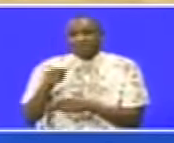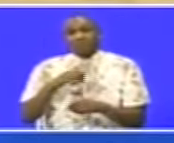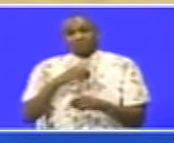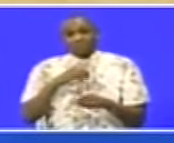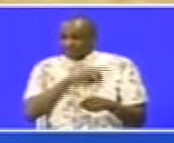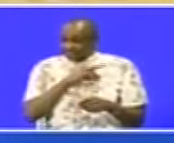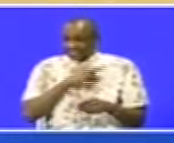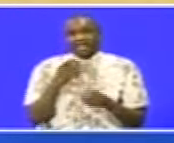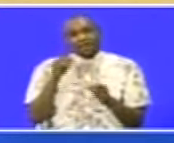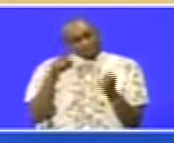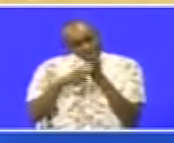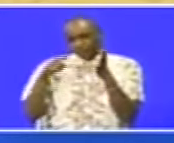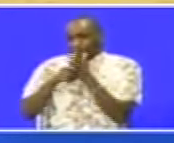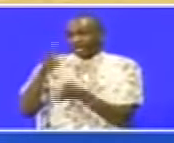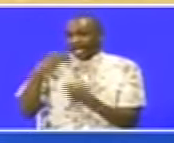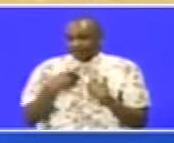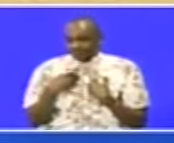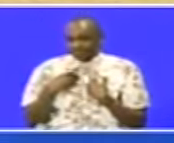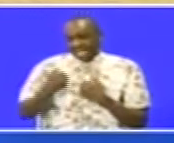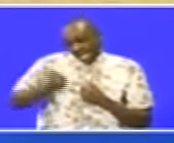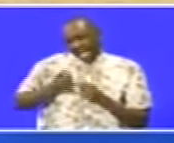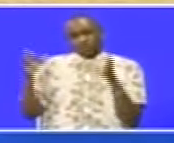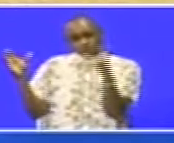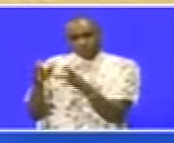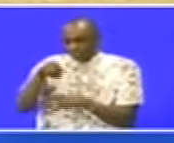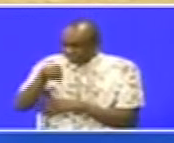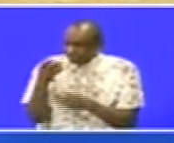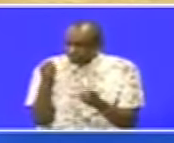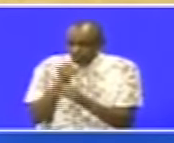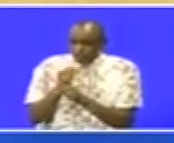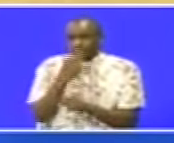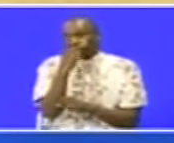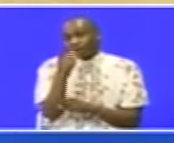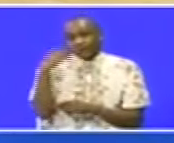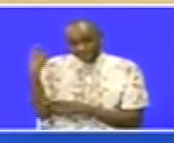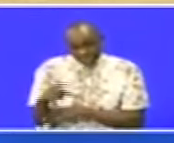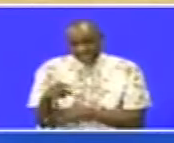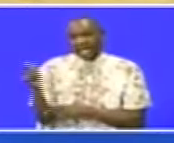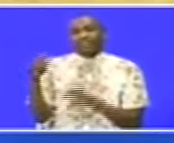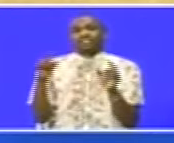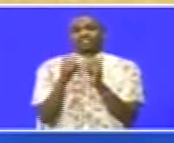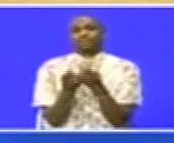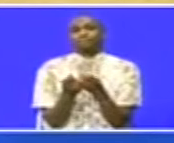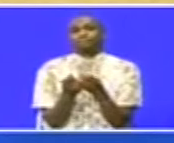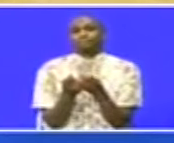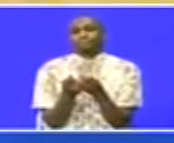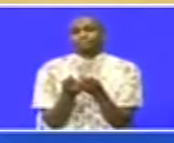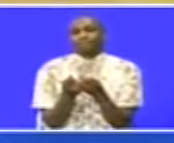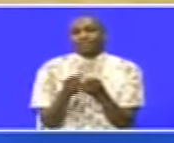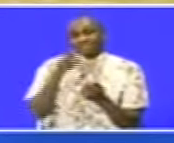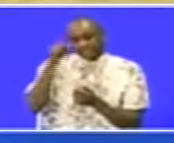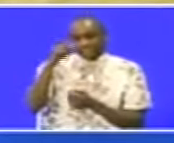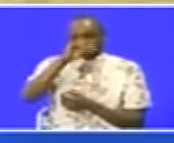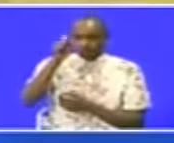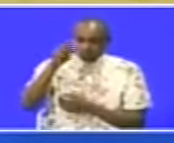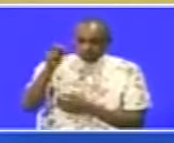they grabbed important points. In the girls' ties, 2013 winners Sinyolo emerged 2-1 winners over Kapkole, while Tigoi powered past St. John's with a